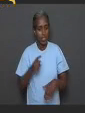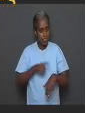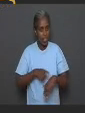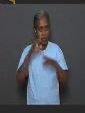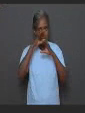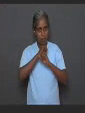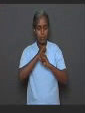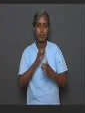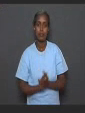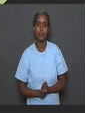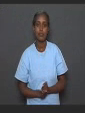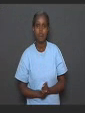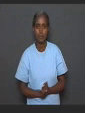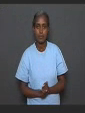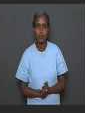Time's up.